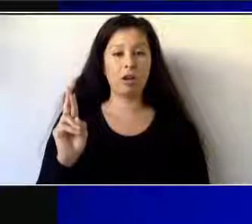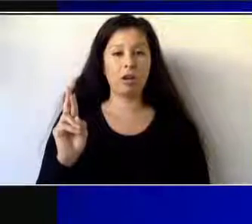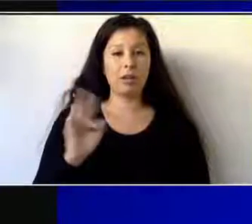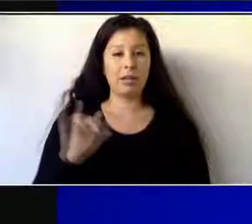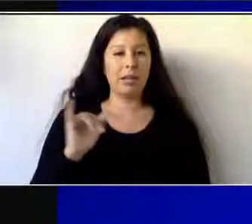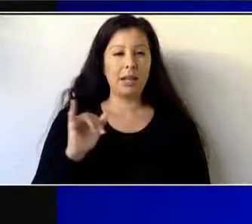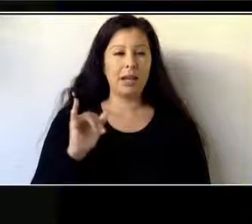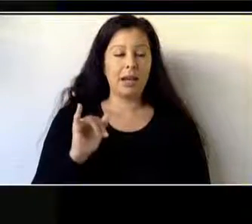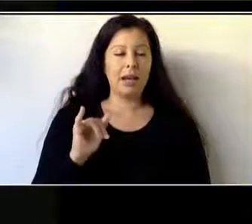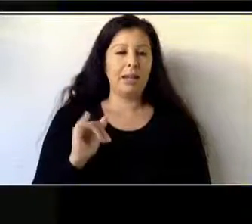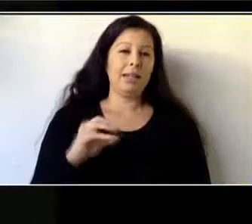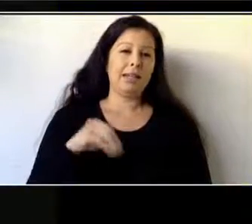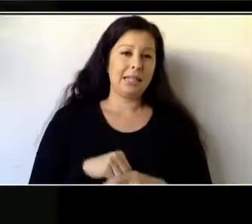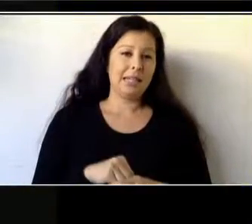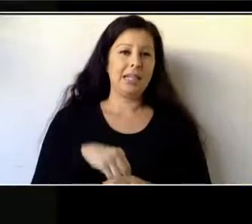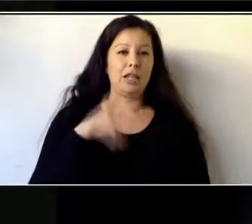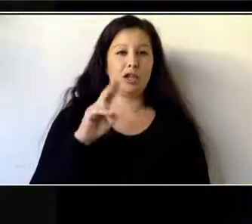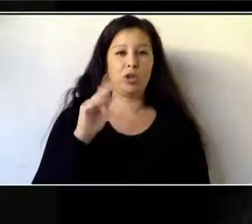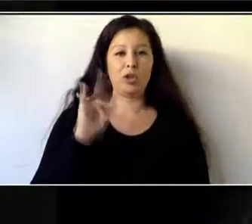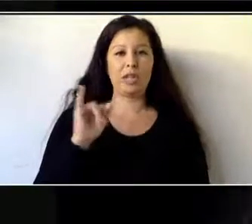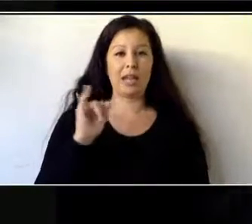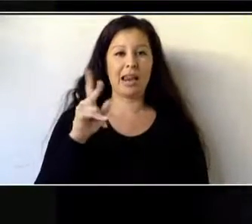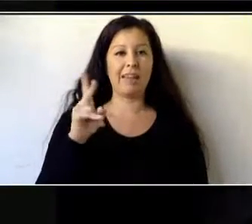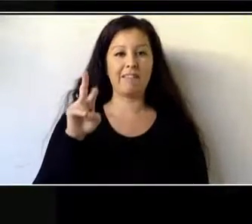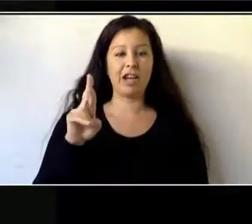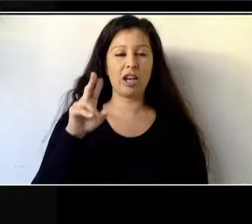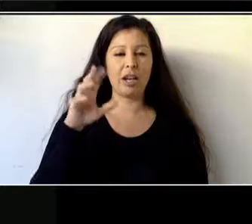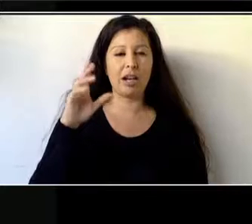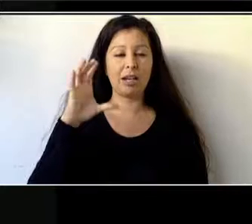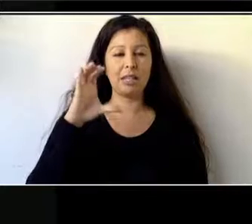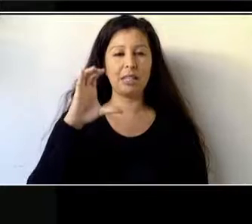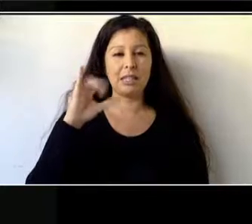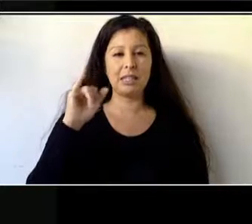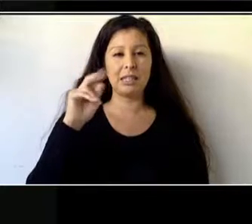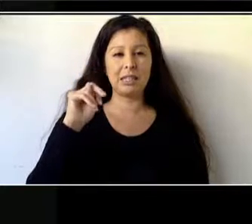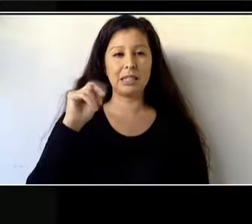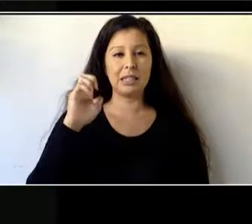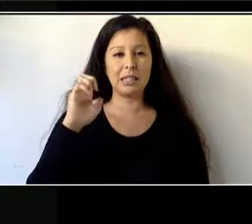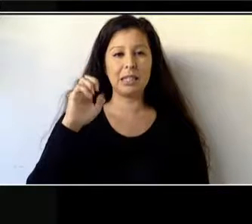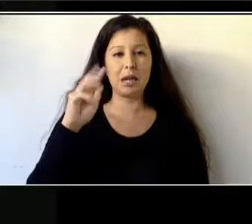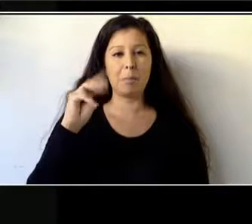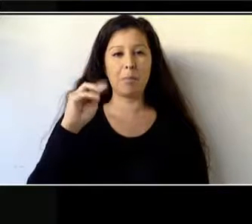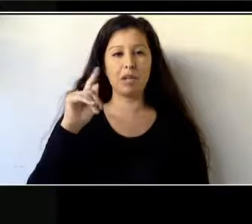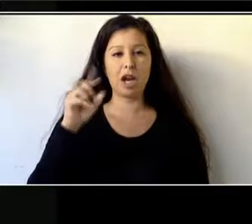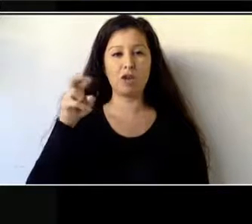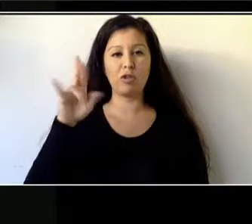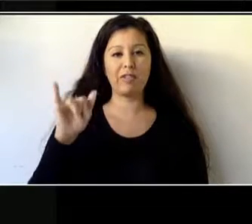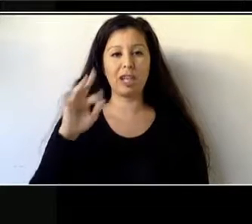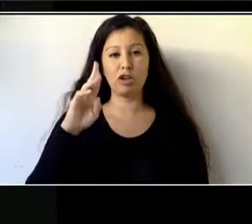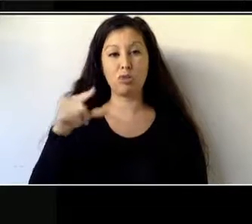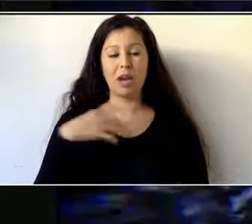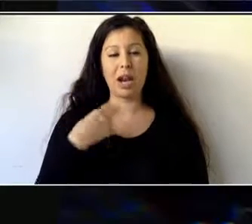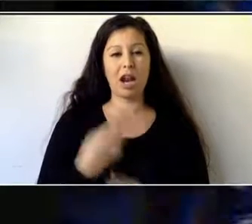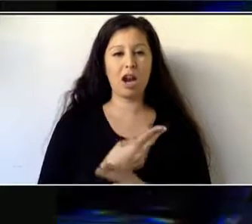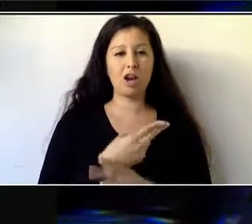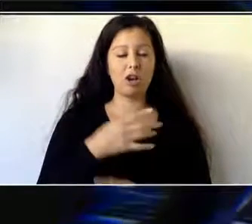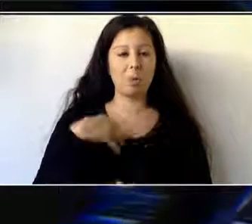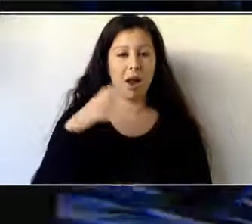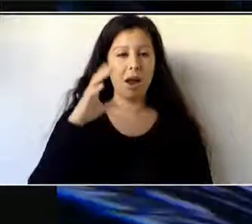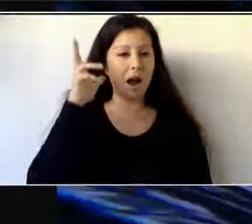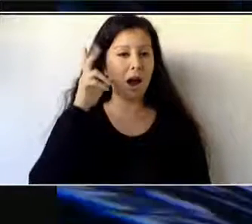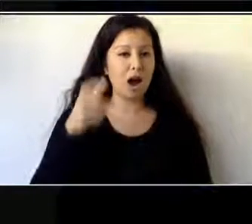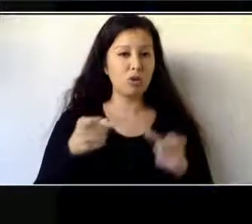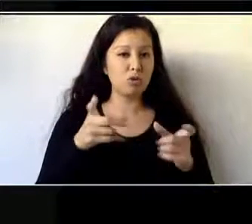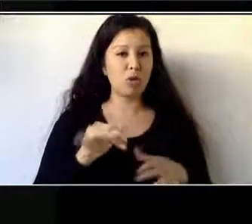like in Unity kind of VR cinematography rig, where I use my Oculus controllers, like a camera,